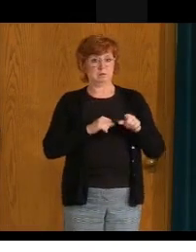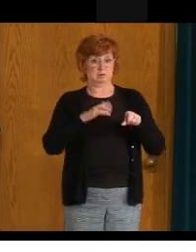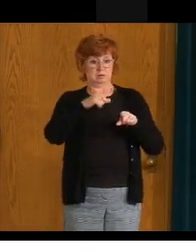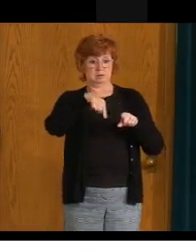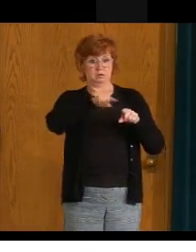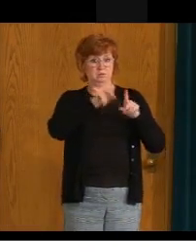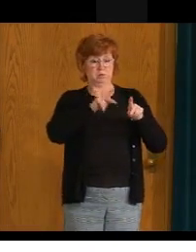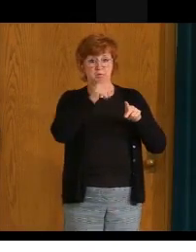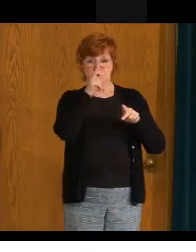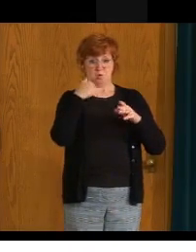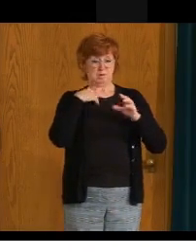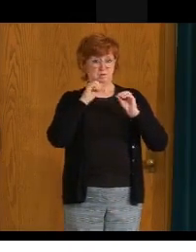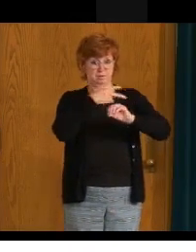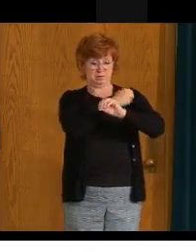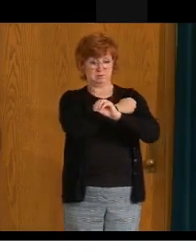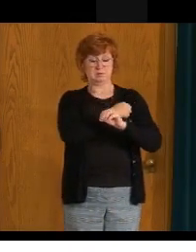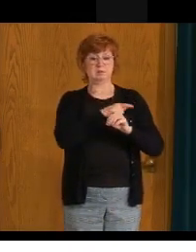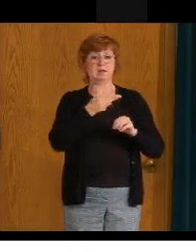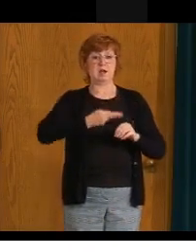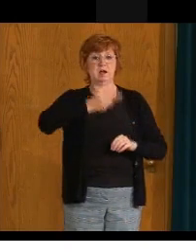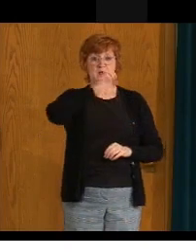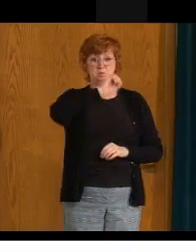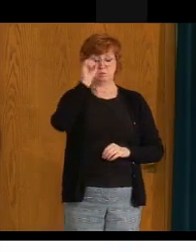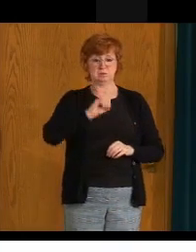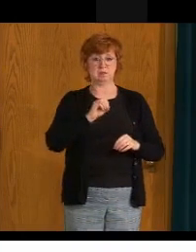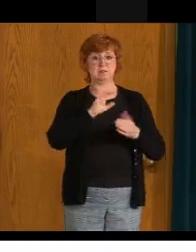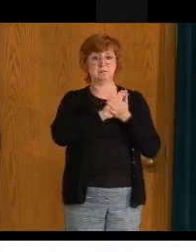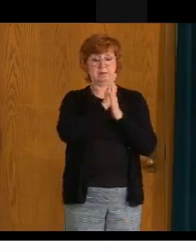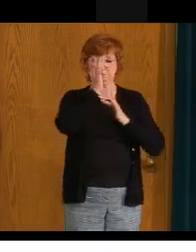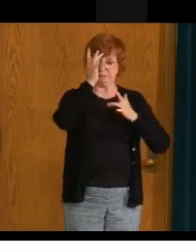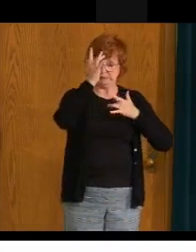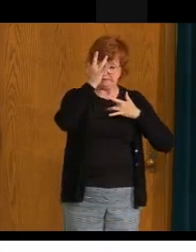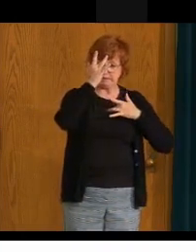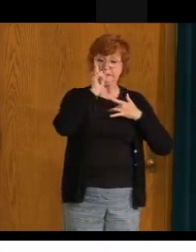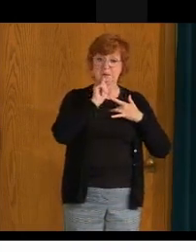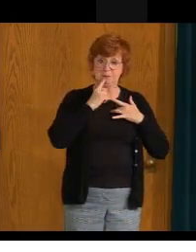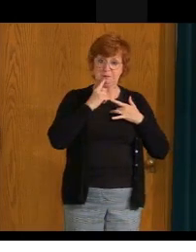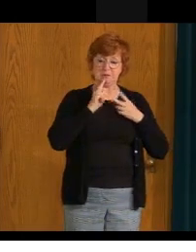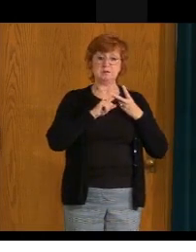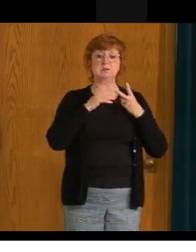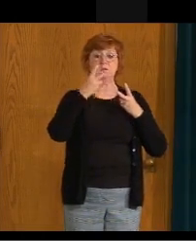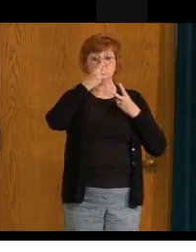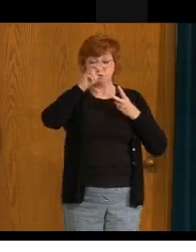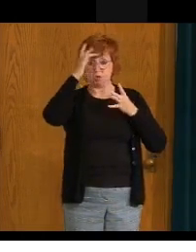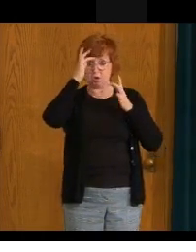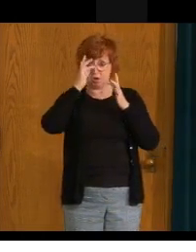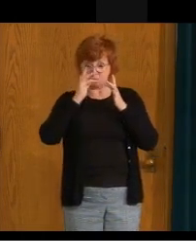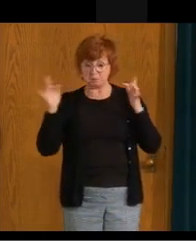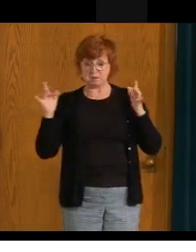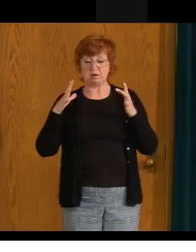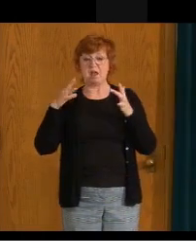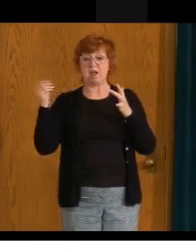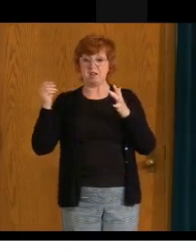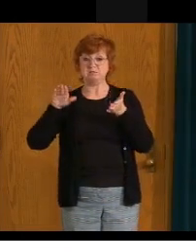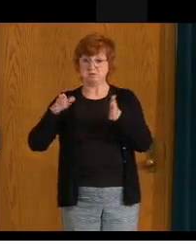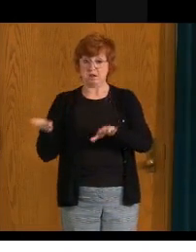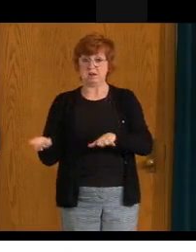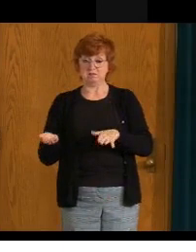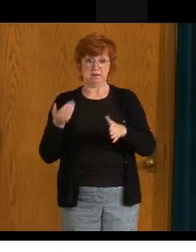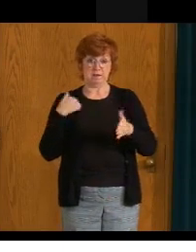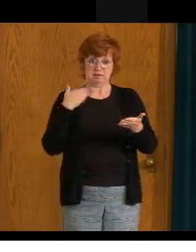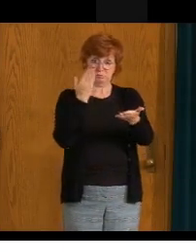require hospitalization, and die. And that has proven itself in the evidence. Also, Saskatchewan